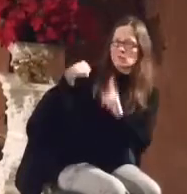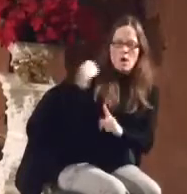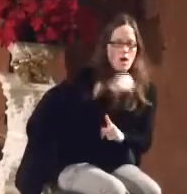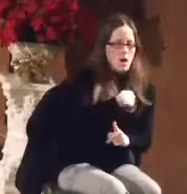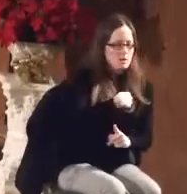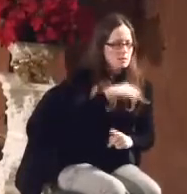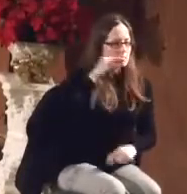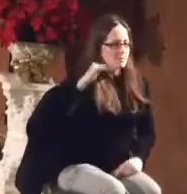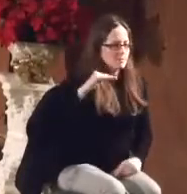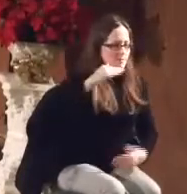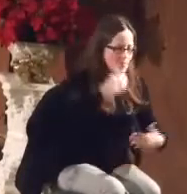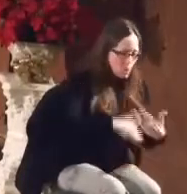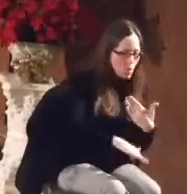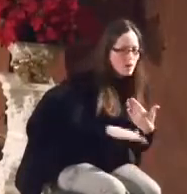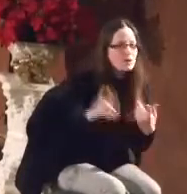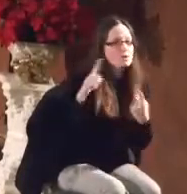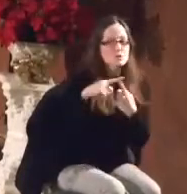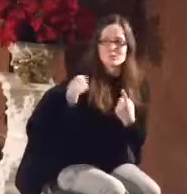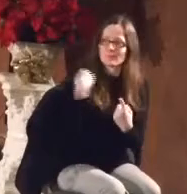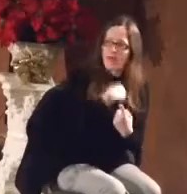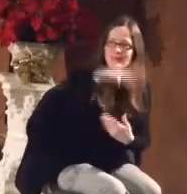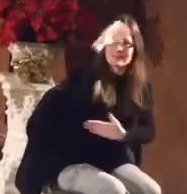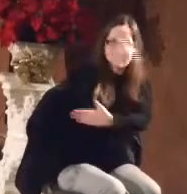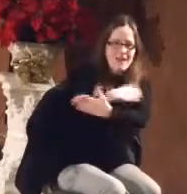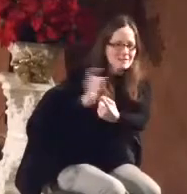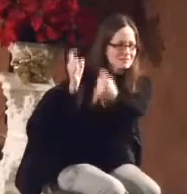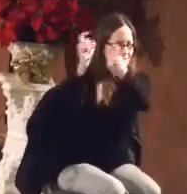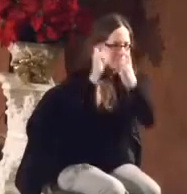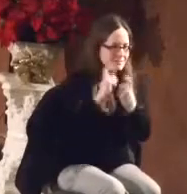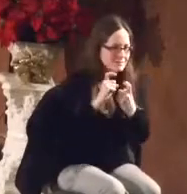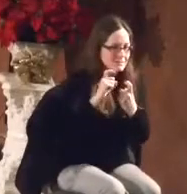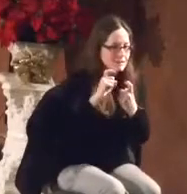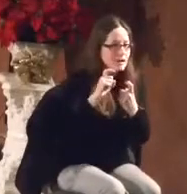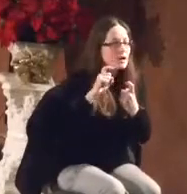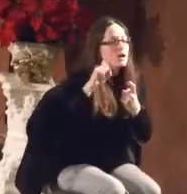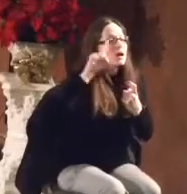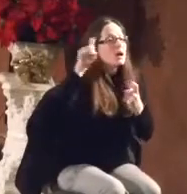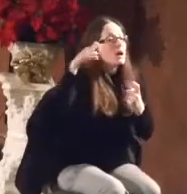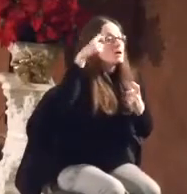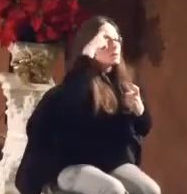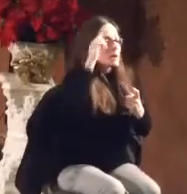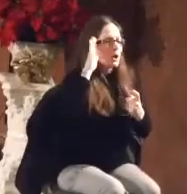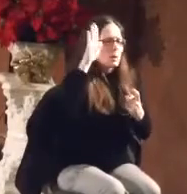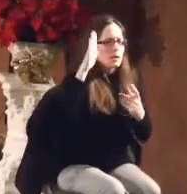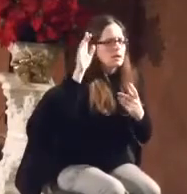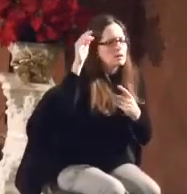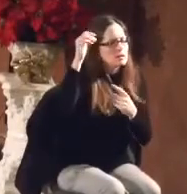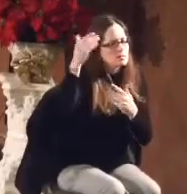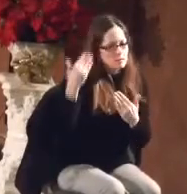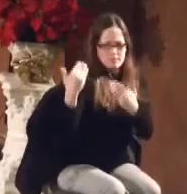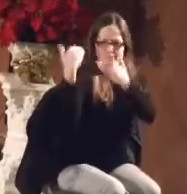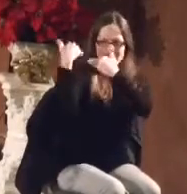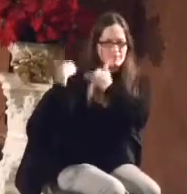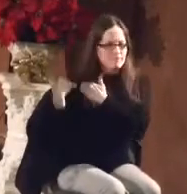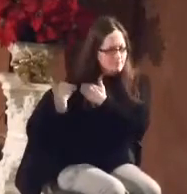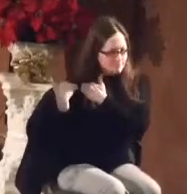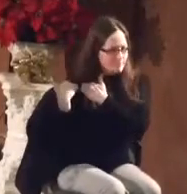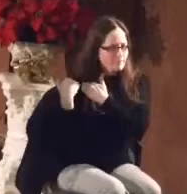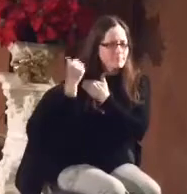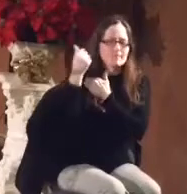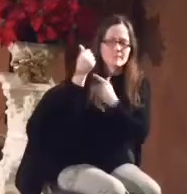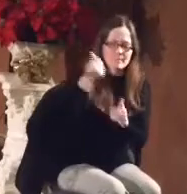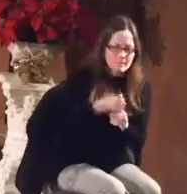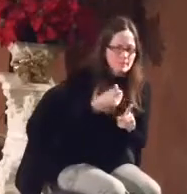and the government shall be upon His shoulders, and His name shall be called Wonderful Counselor, the Mighty